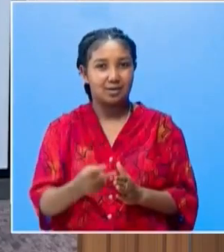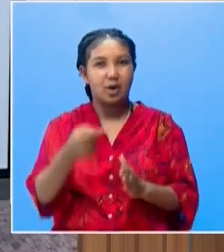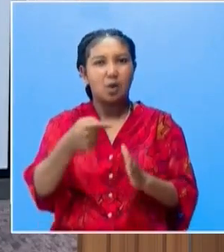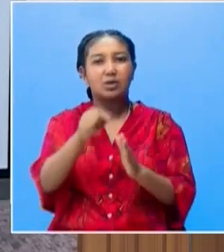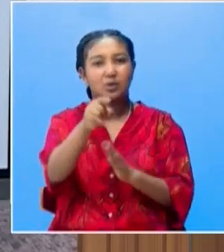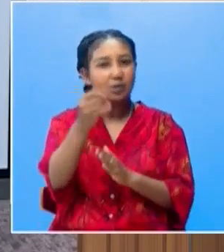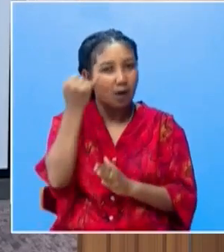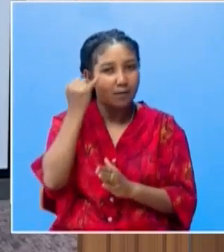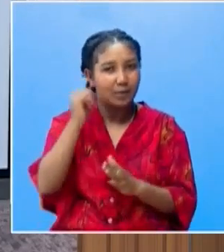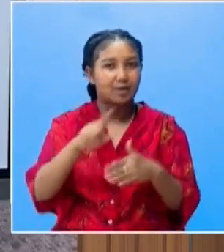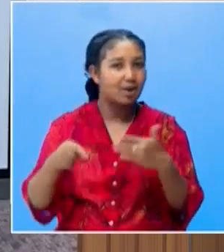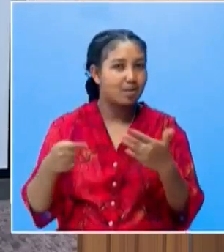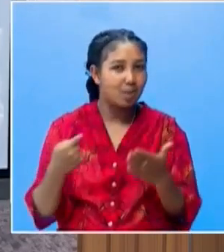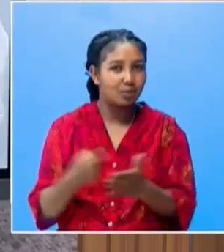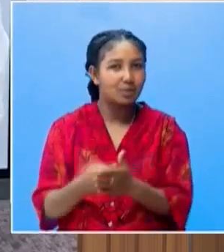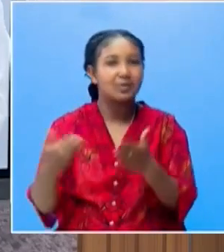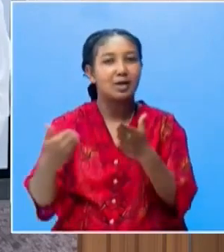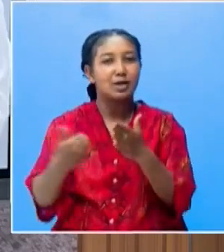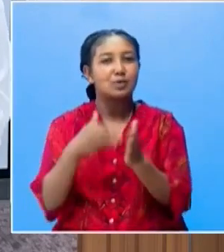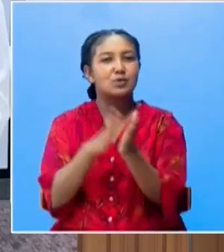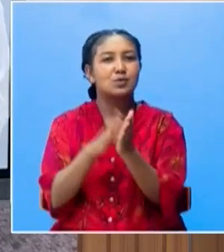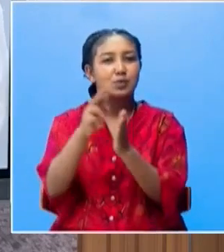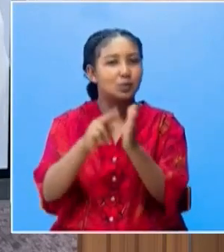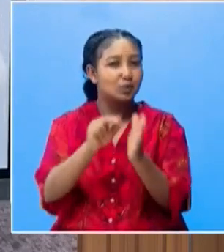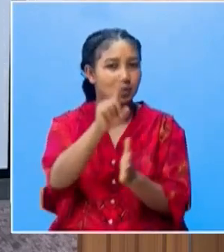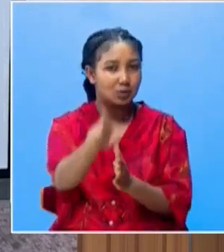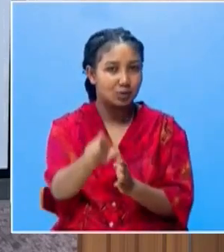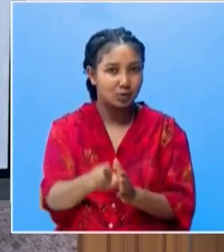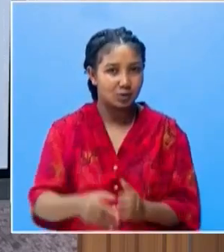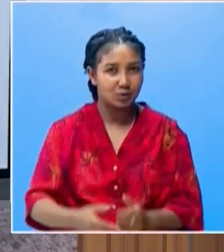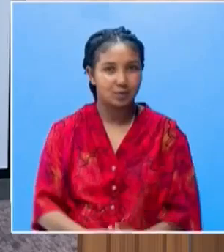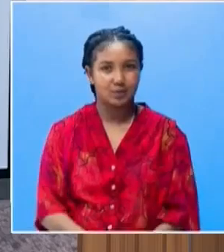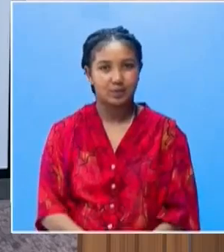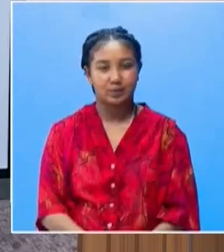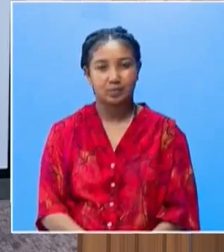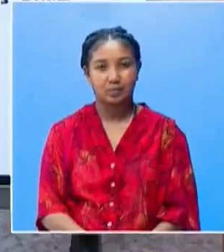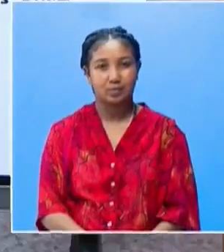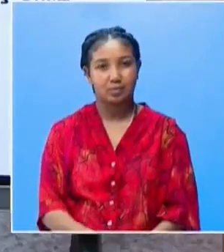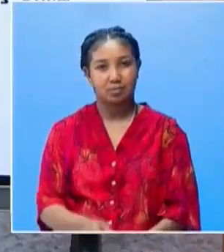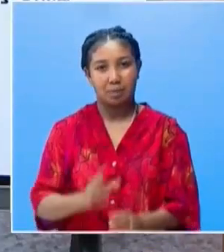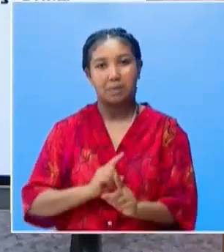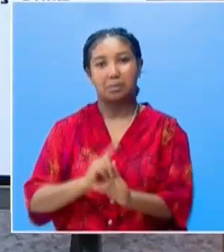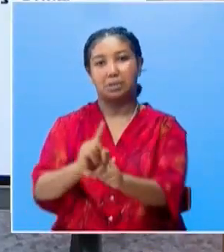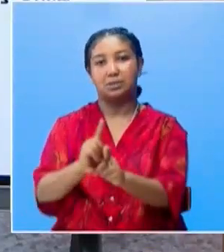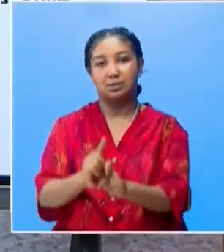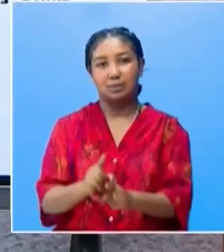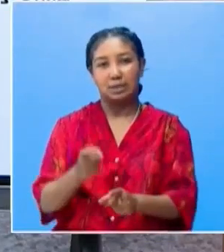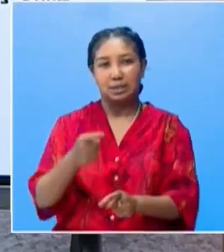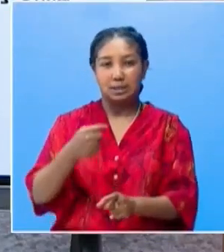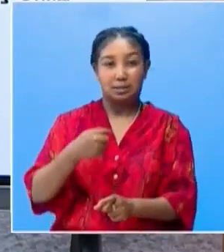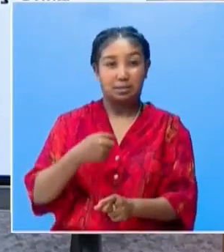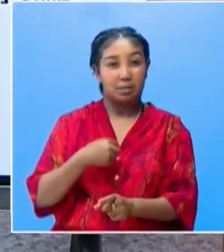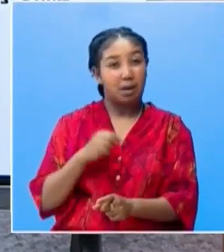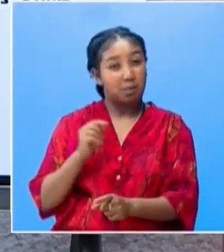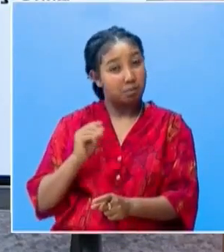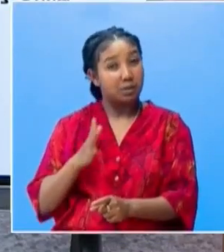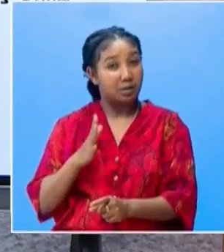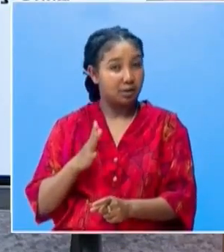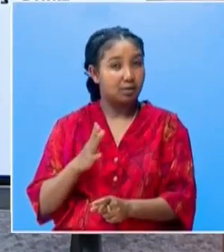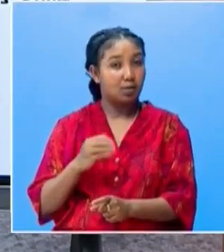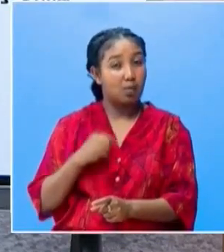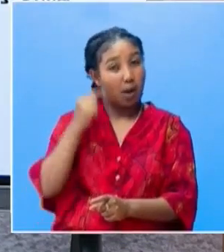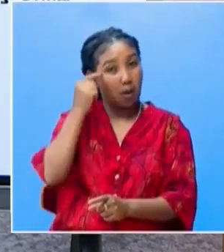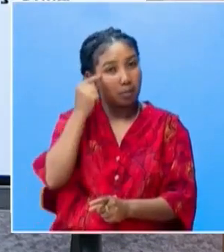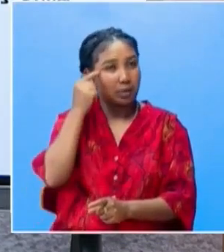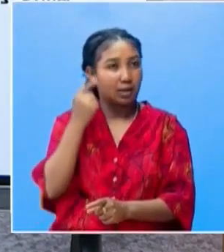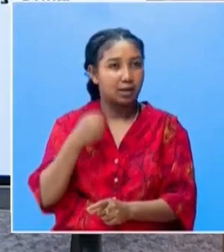your opinion about the new school rule? Okay. It can say like this. In my opinion, now look,